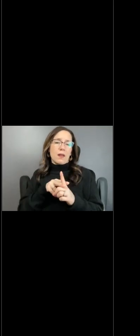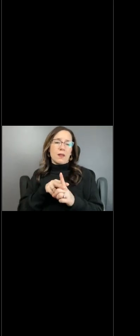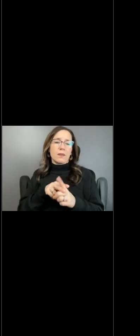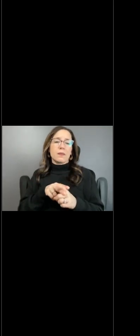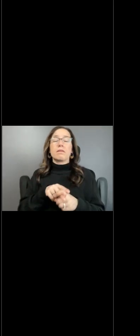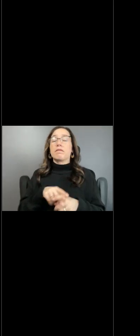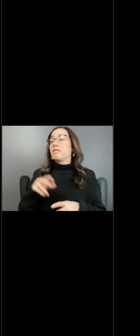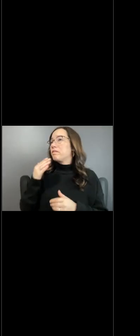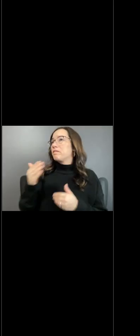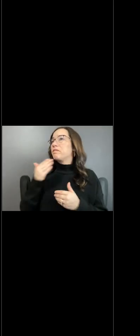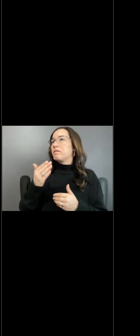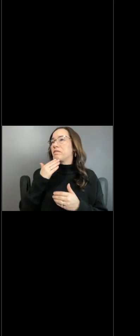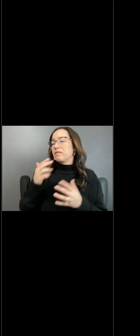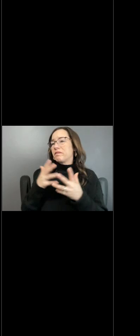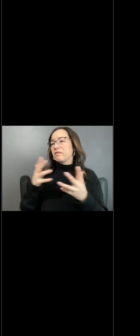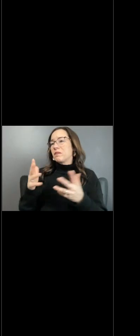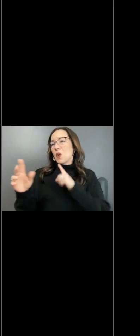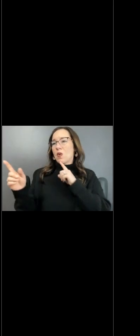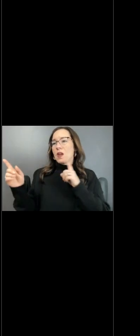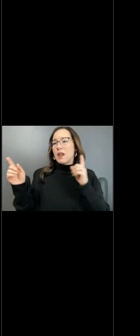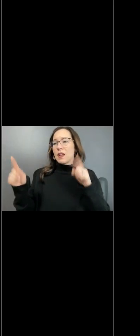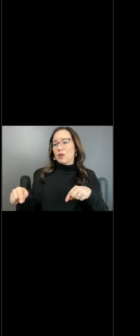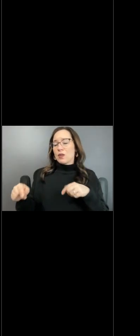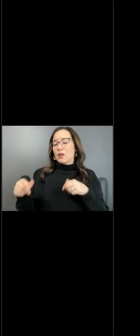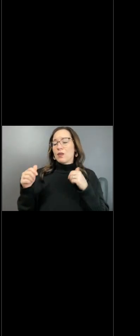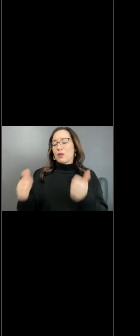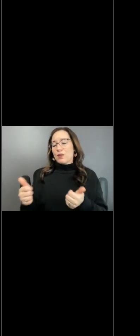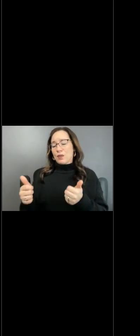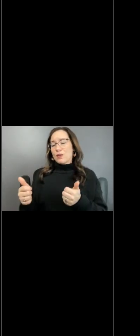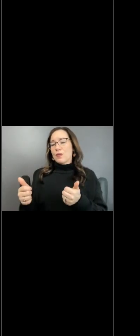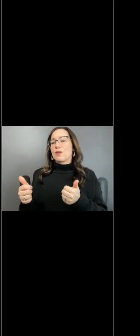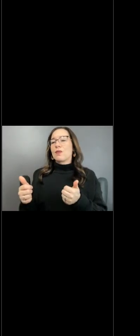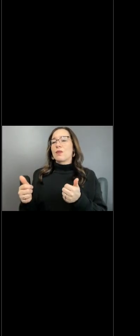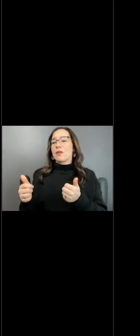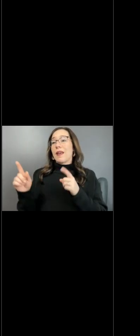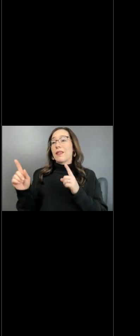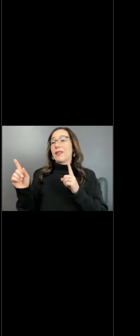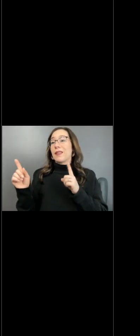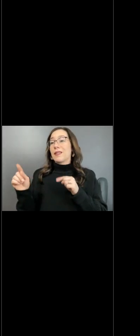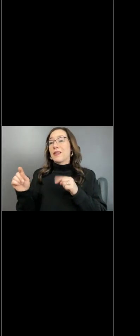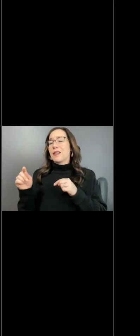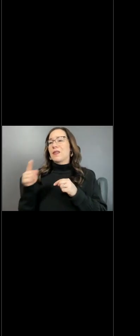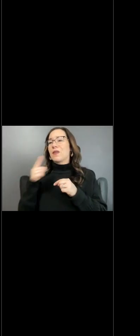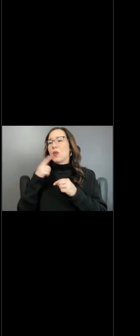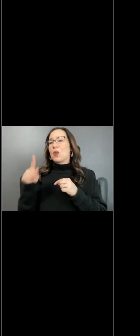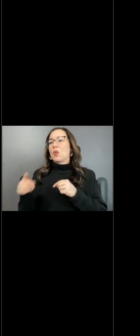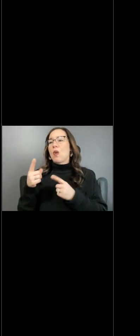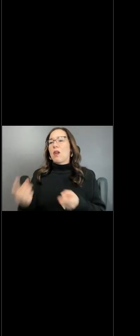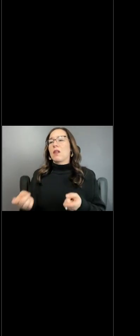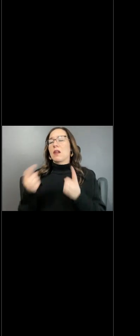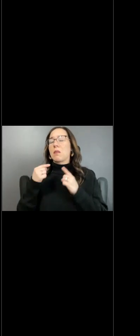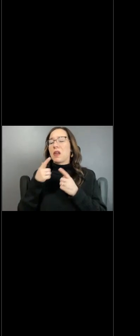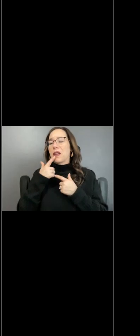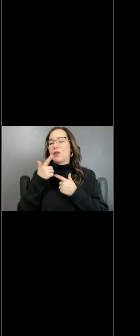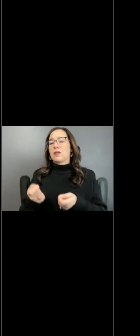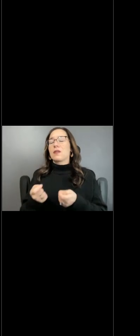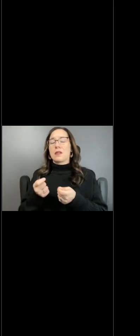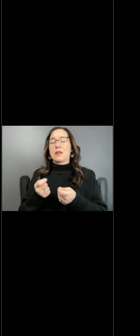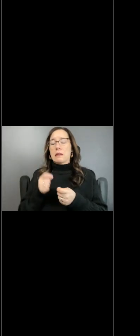Eric, thank you so much for your answers to, and the attendees, thanks for such very interesting and